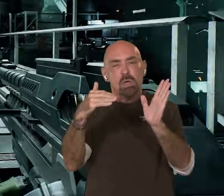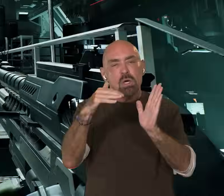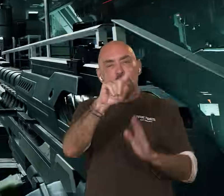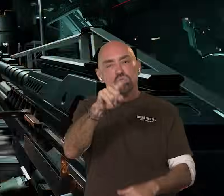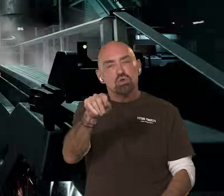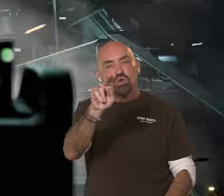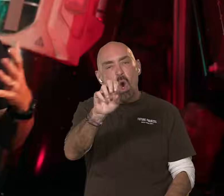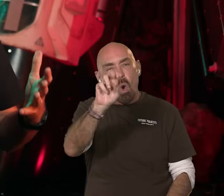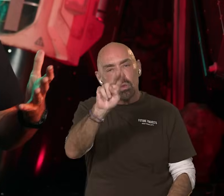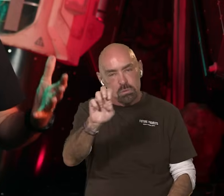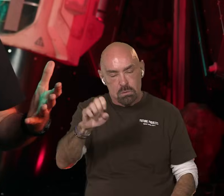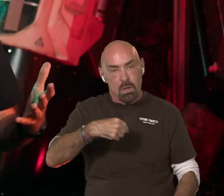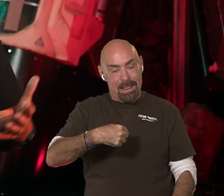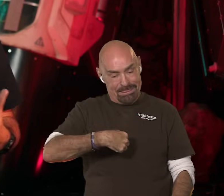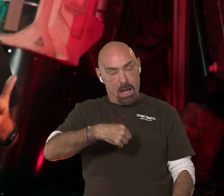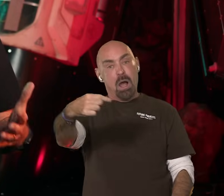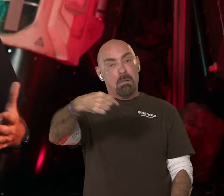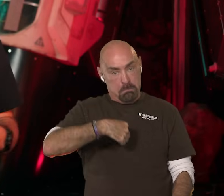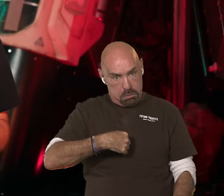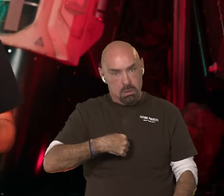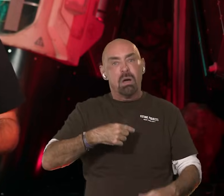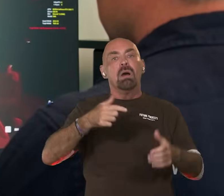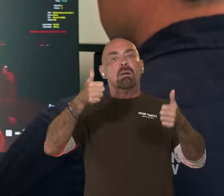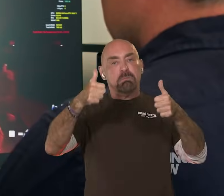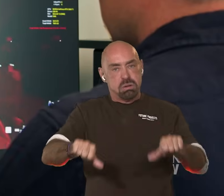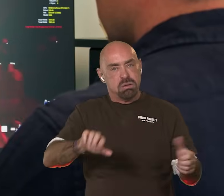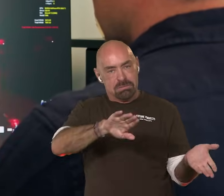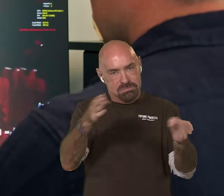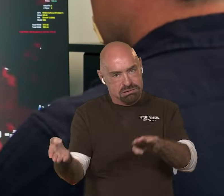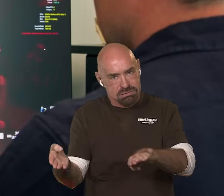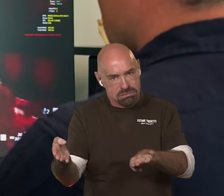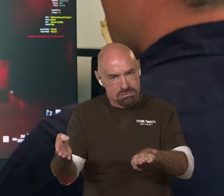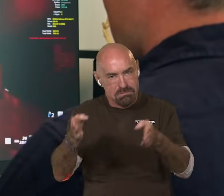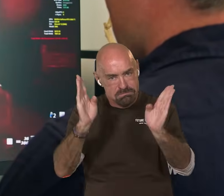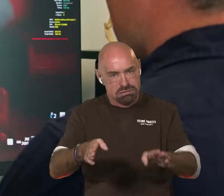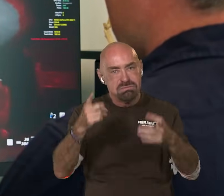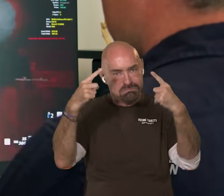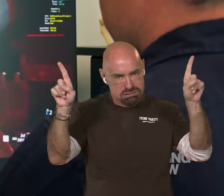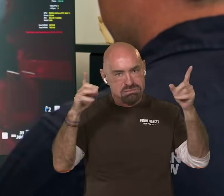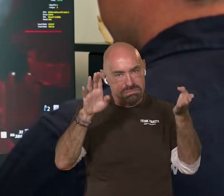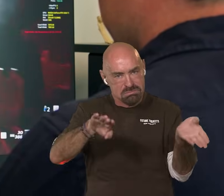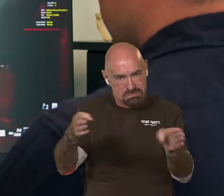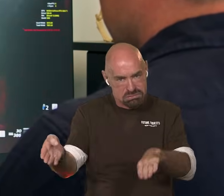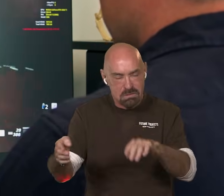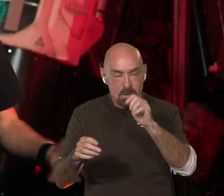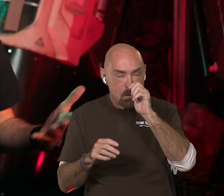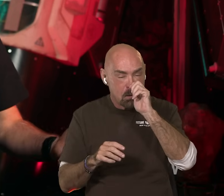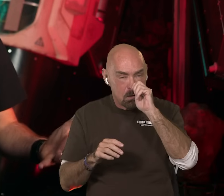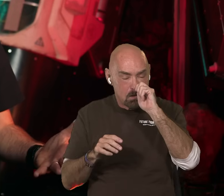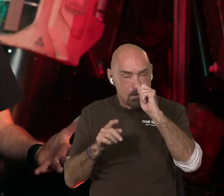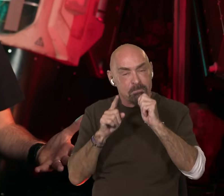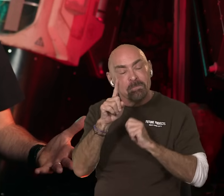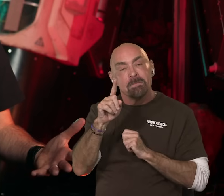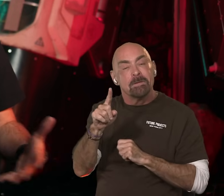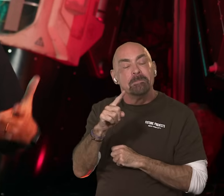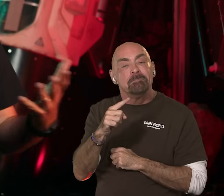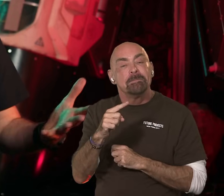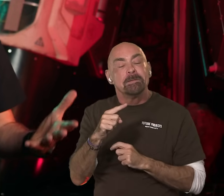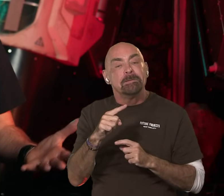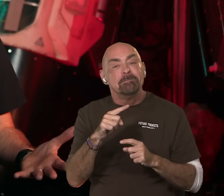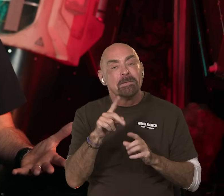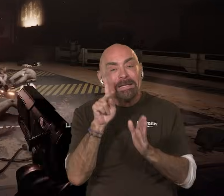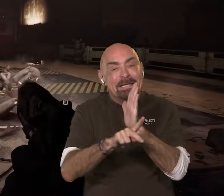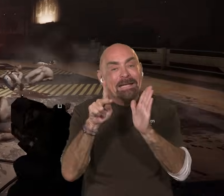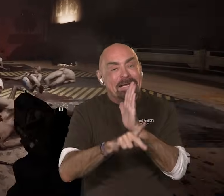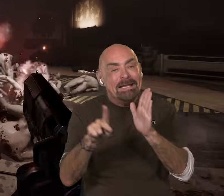of deal the ultimate killing blow to that Zed. One thing that's always felt great in Killing Floor is shooting